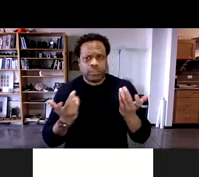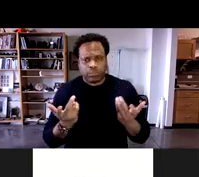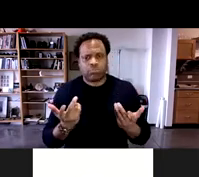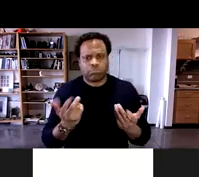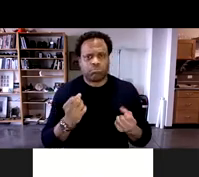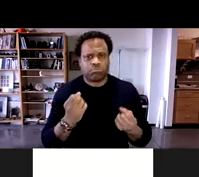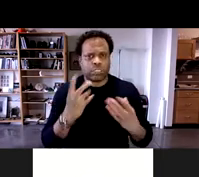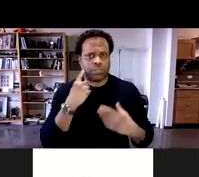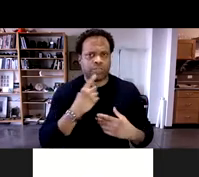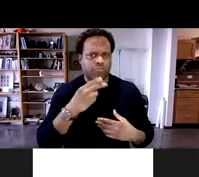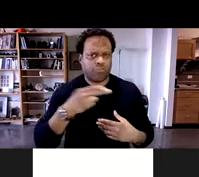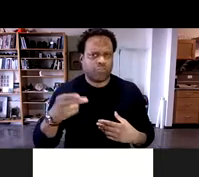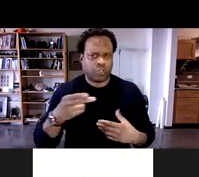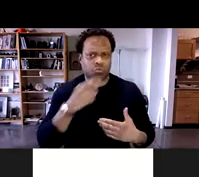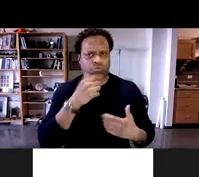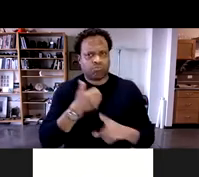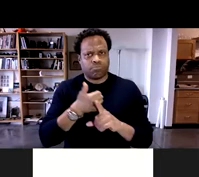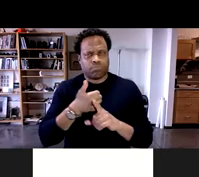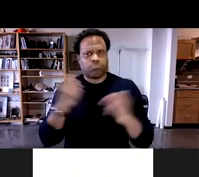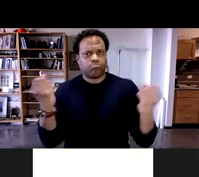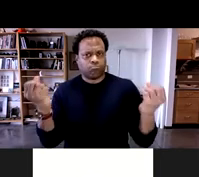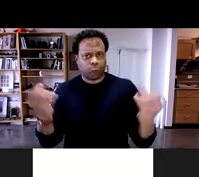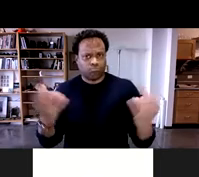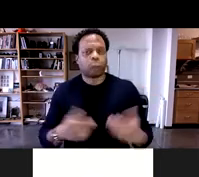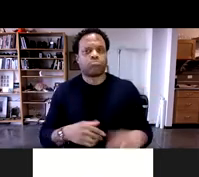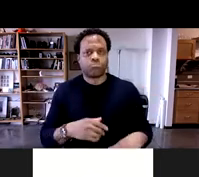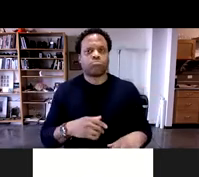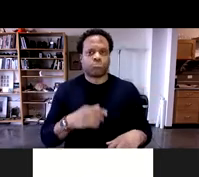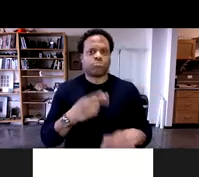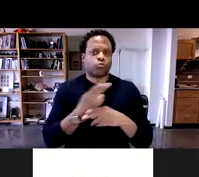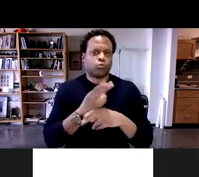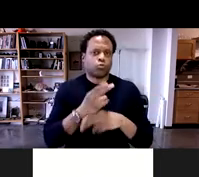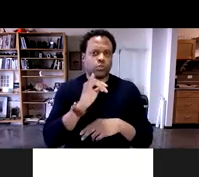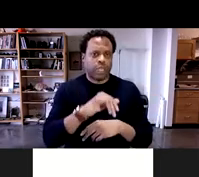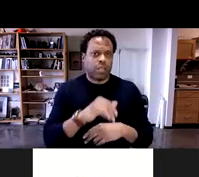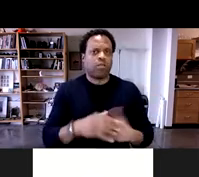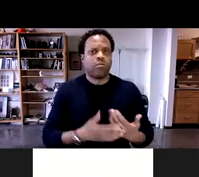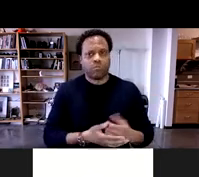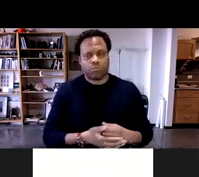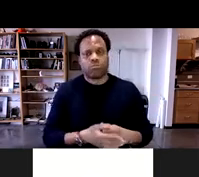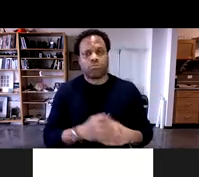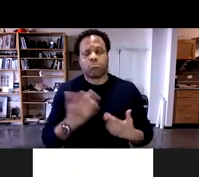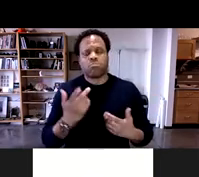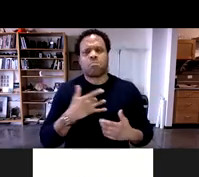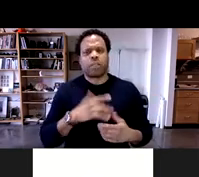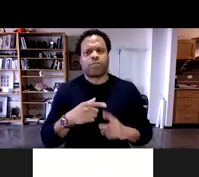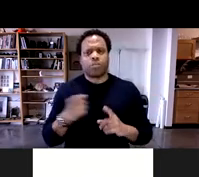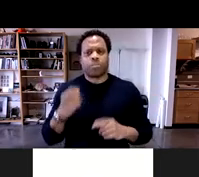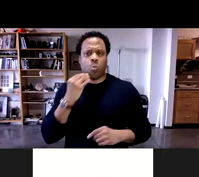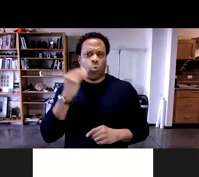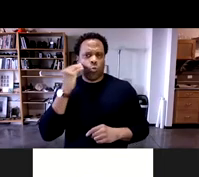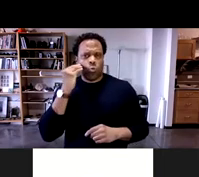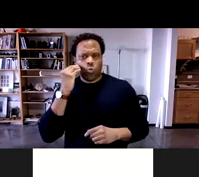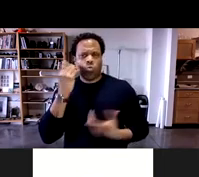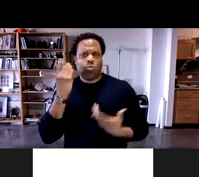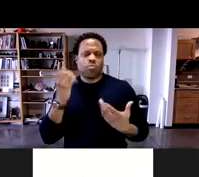And for those of you that haven't heard, we have VRS, which is Video Relay Service. So the deaf and hard of hearing person will sign